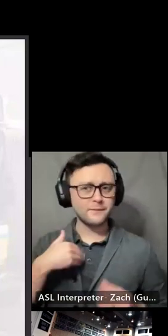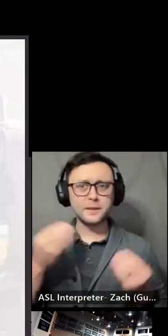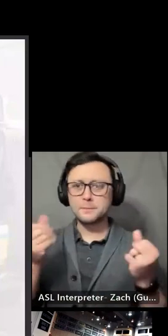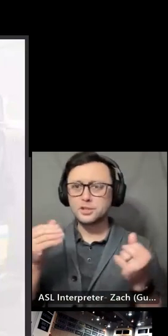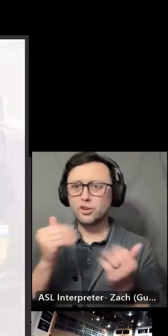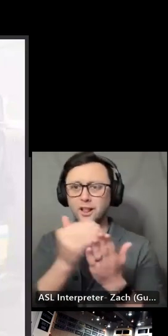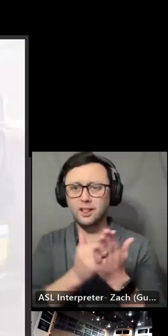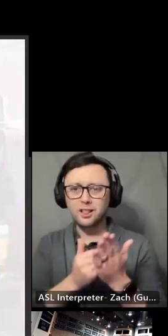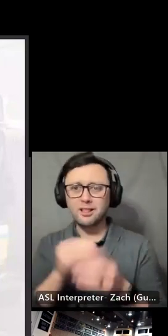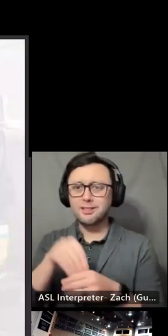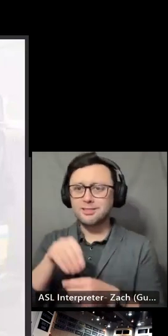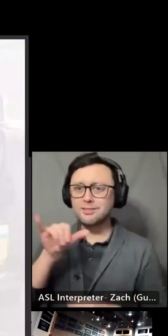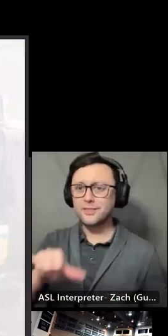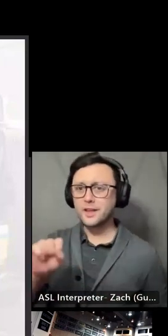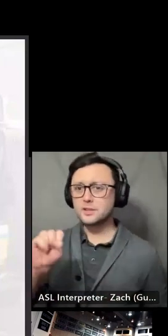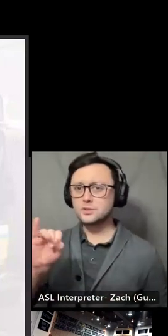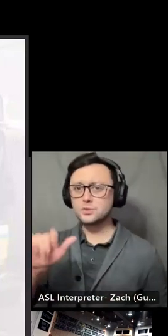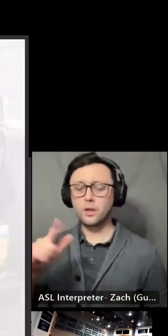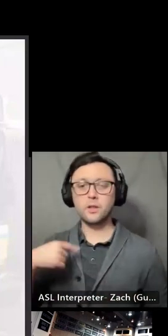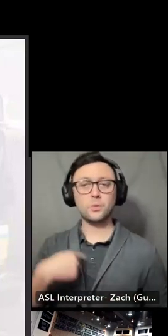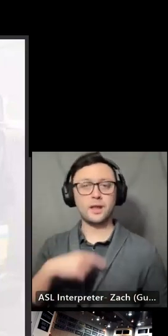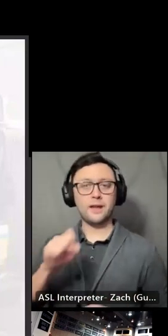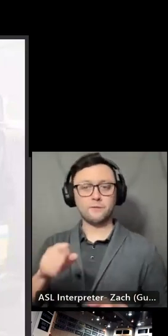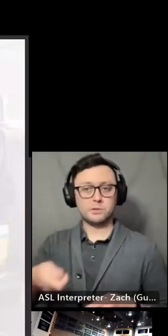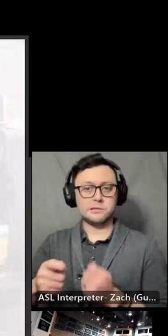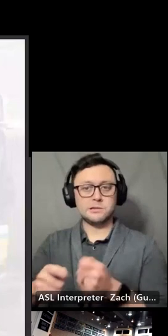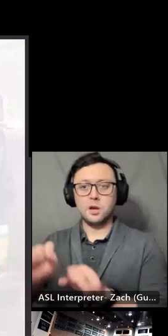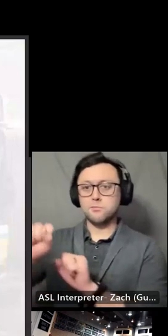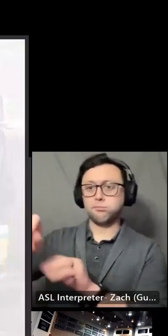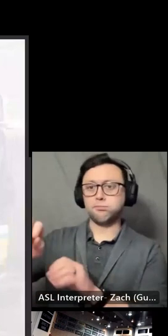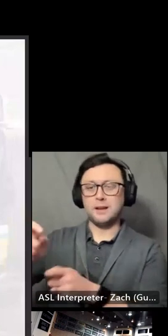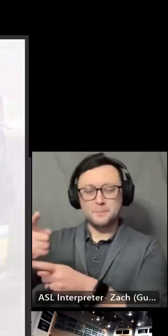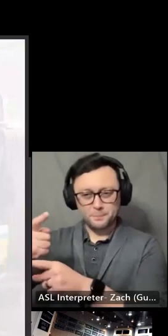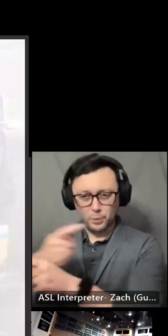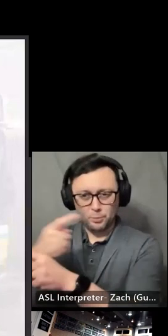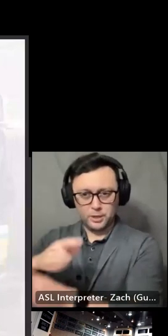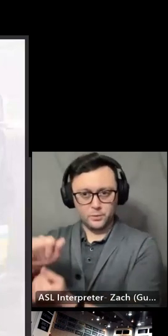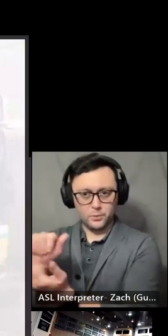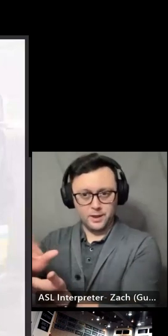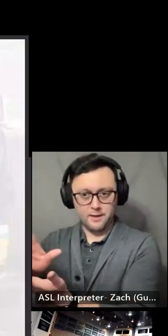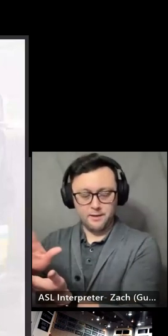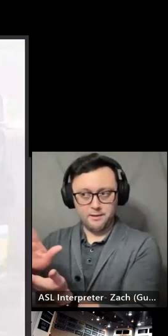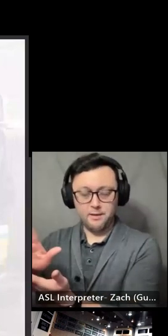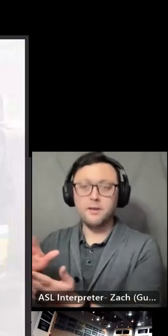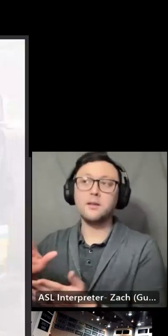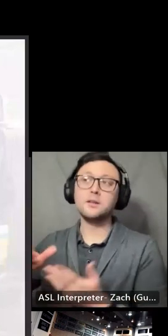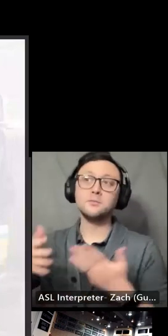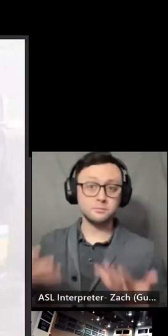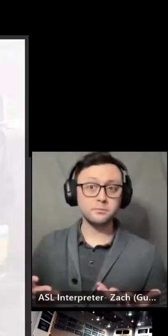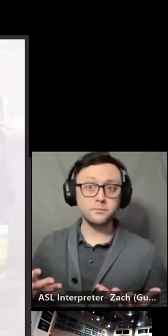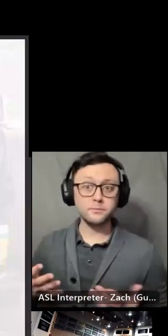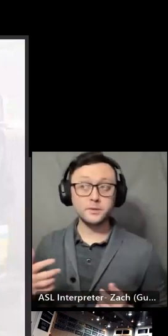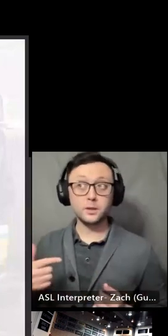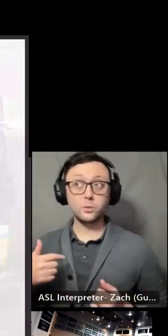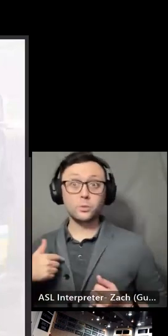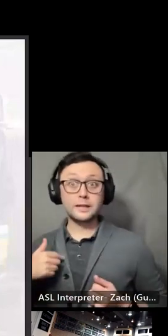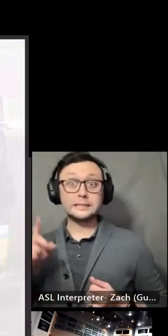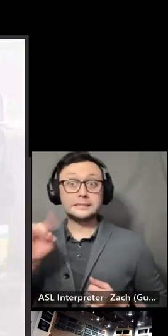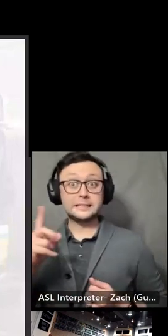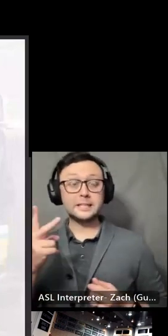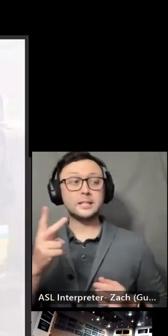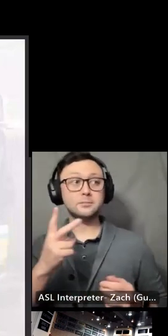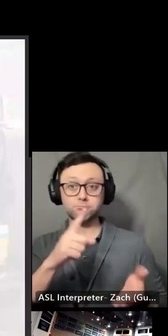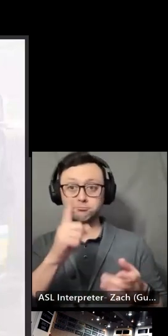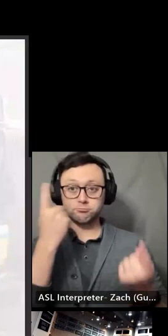that soil that require a specific way to dispose of it. So it's something that we have seen as cost